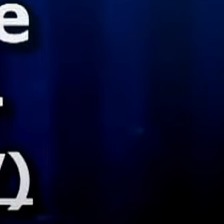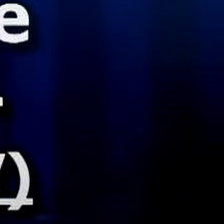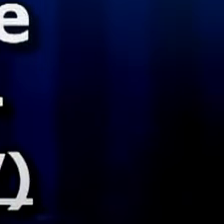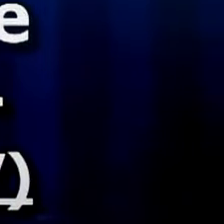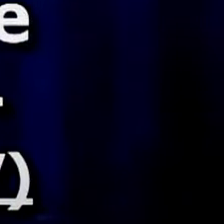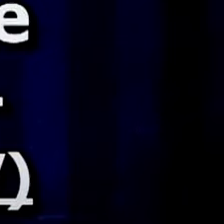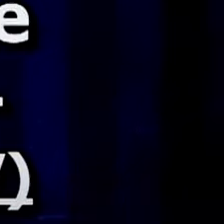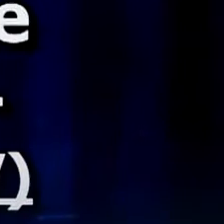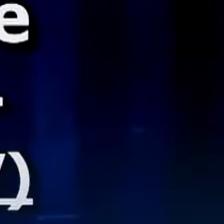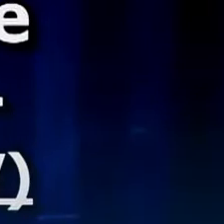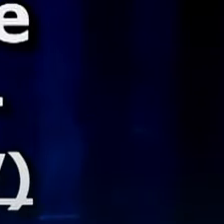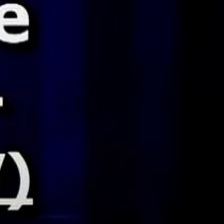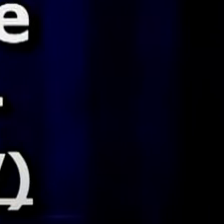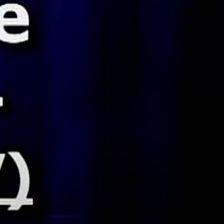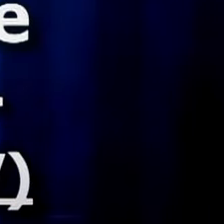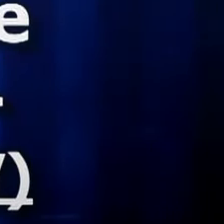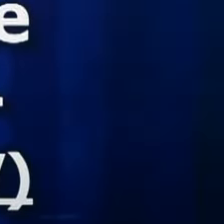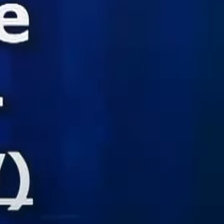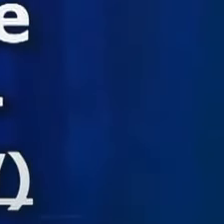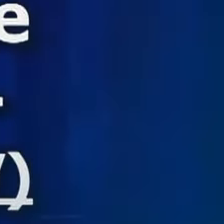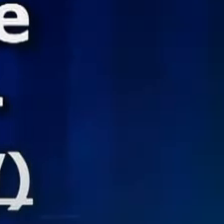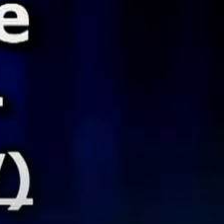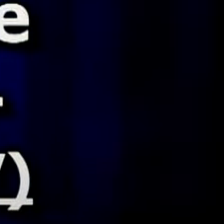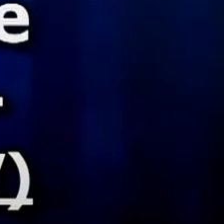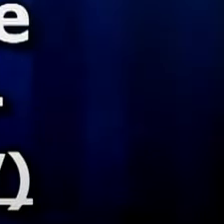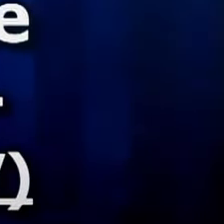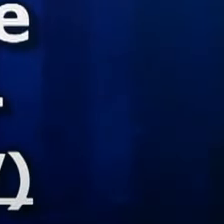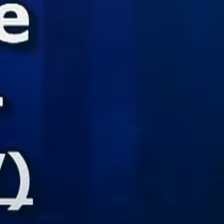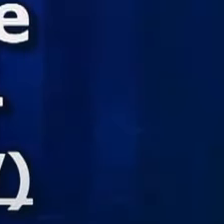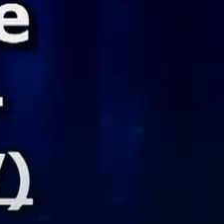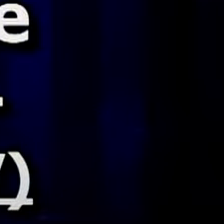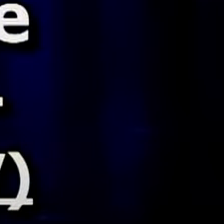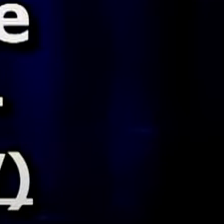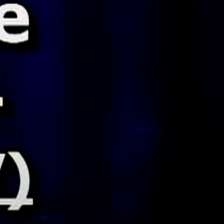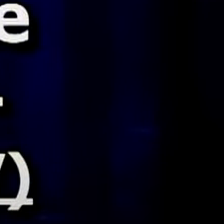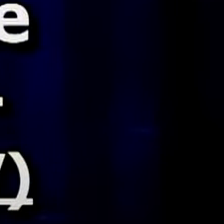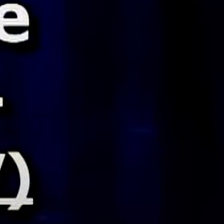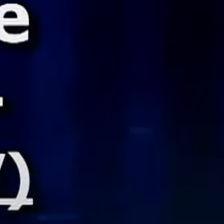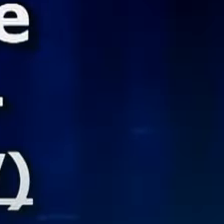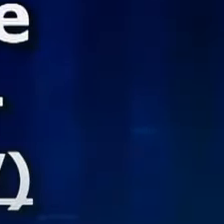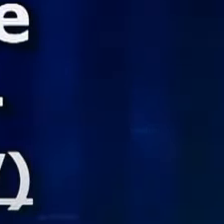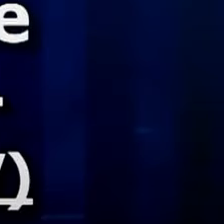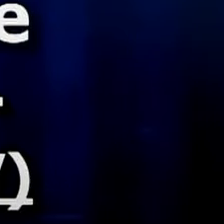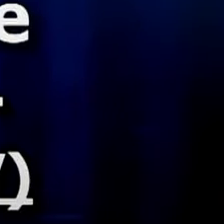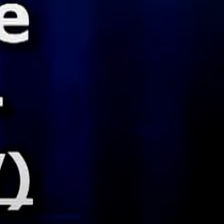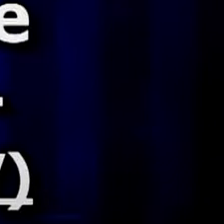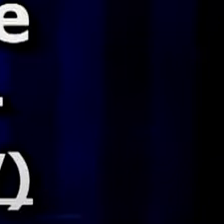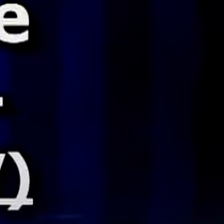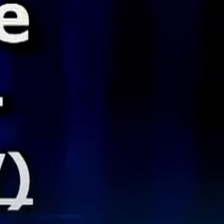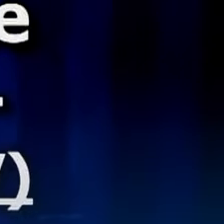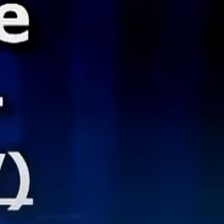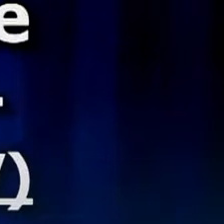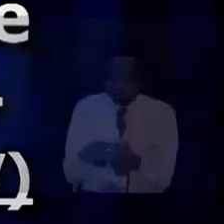as the Lord had promised. So the verse 9 is saying that David